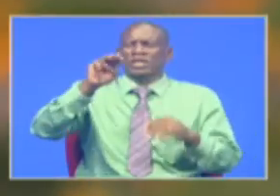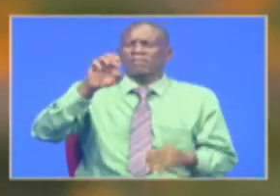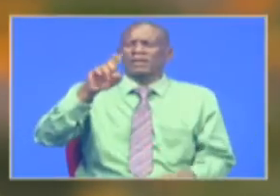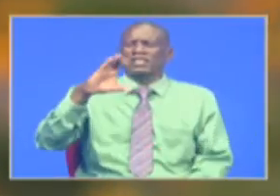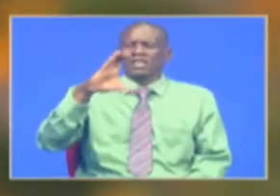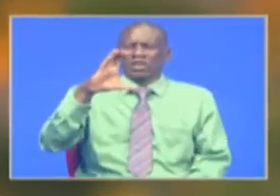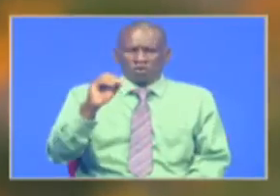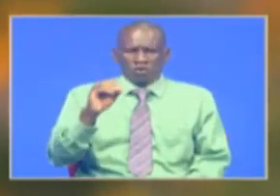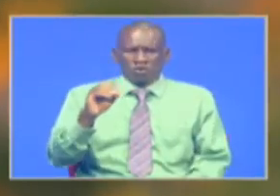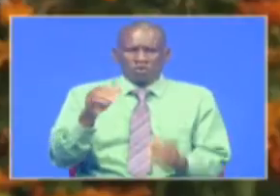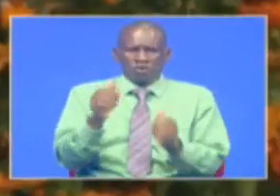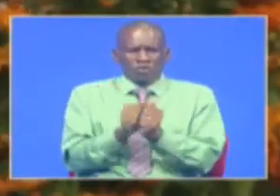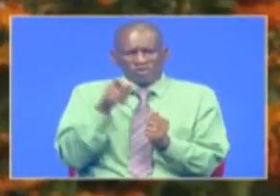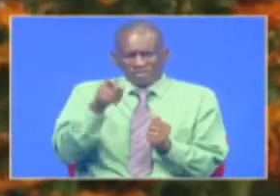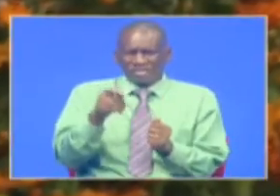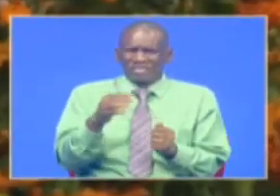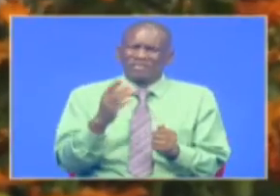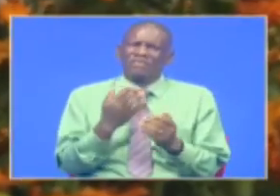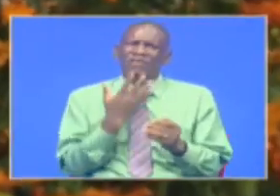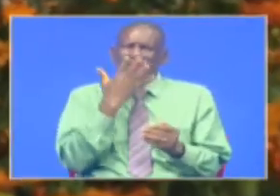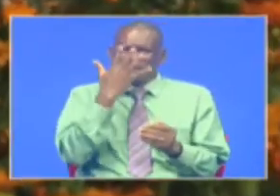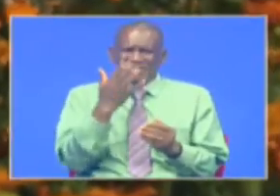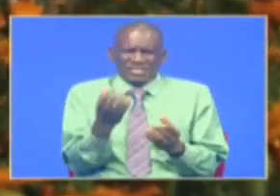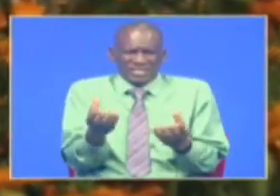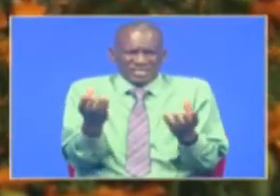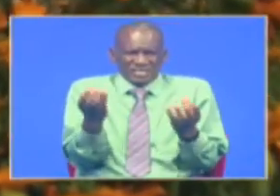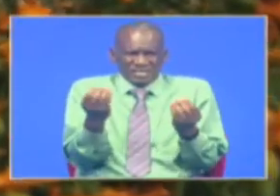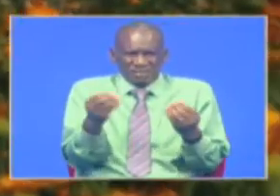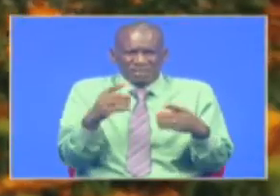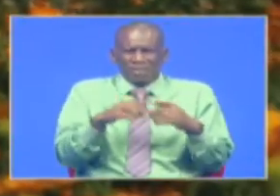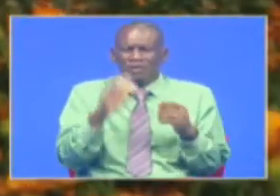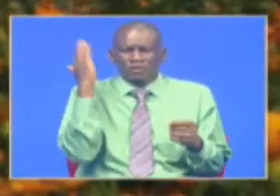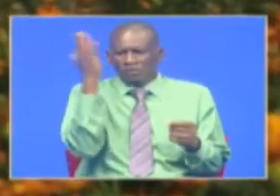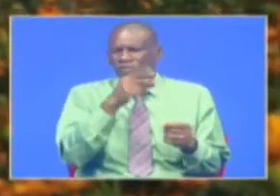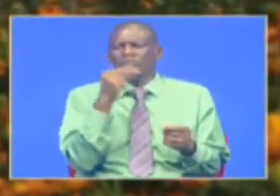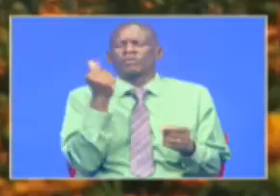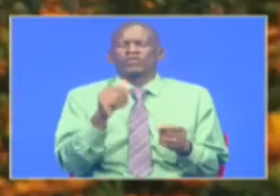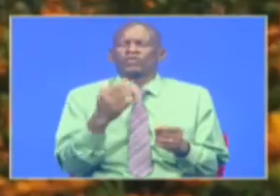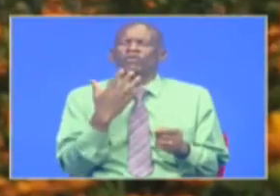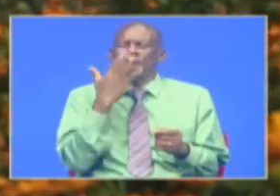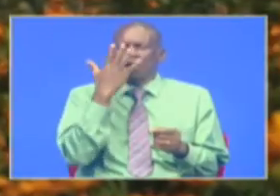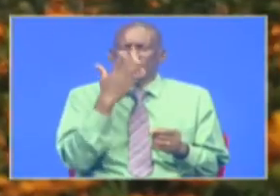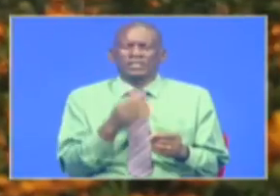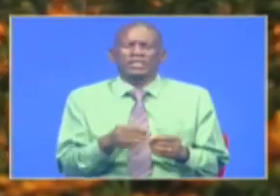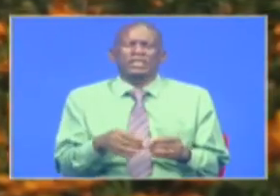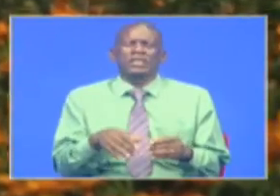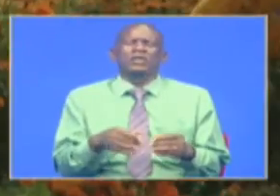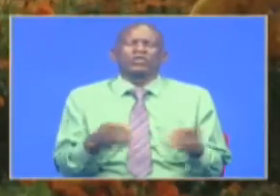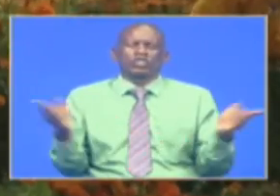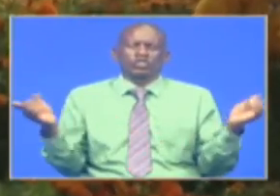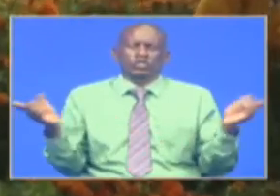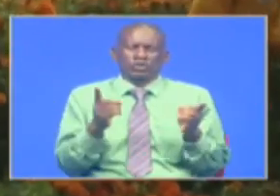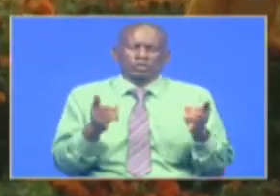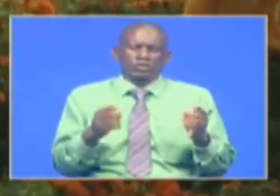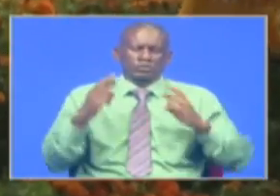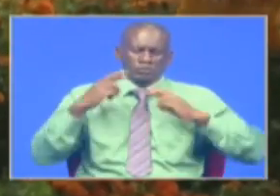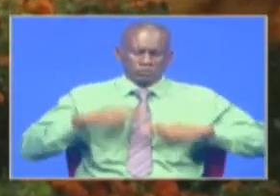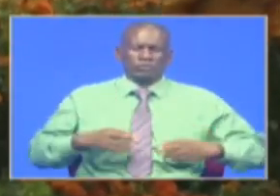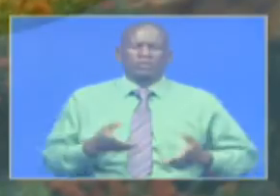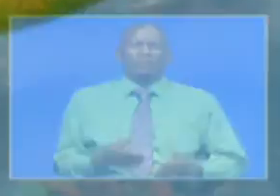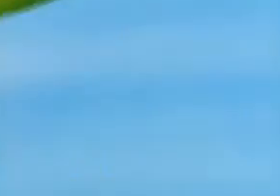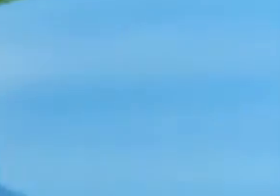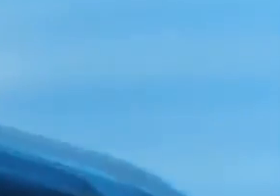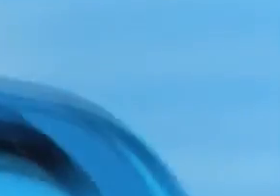despite the morbid connection, it is still a simple but beautiful flower. We'll be back in just a moment.